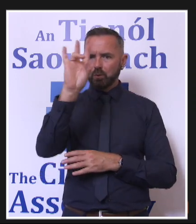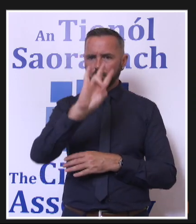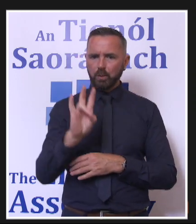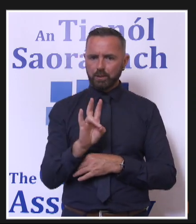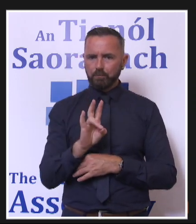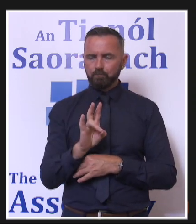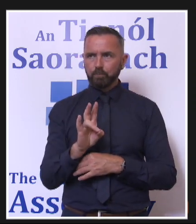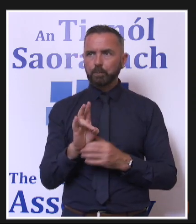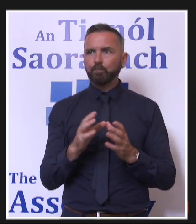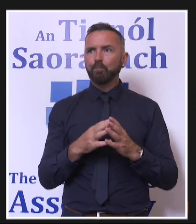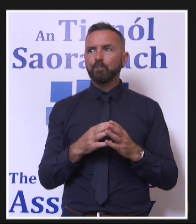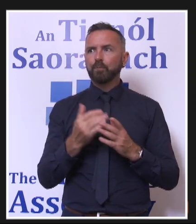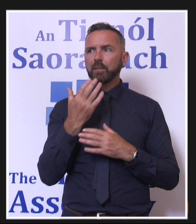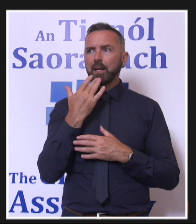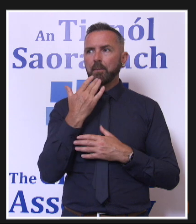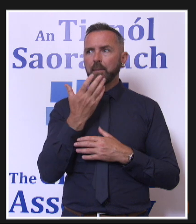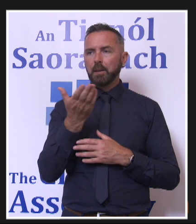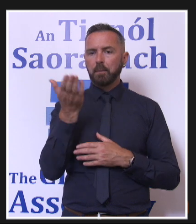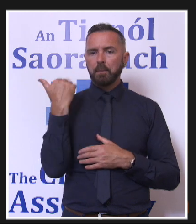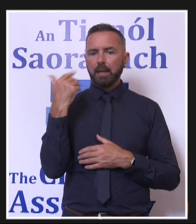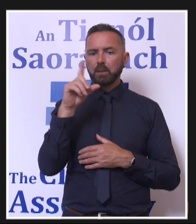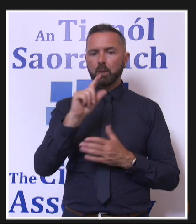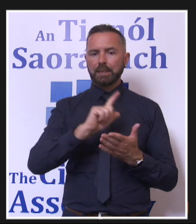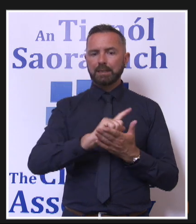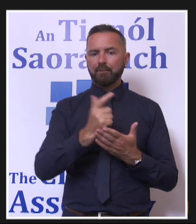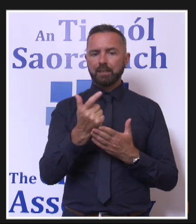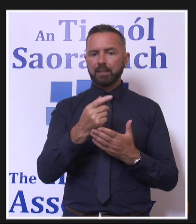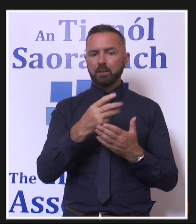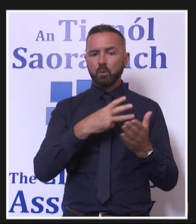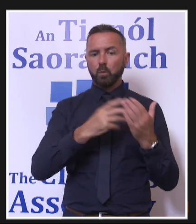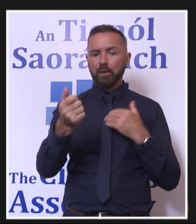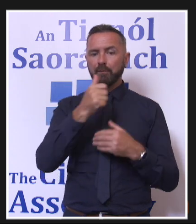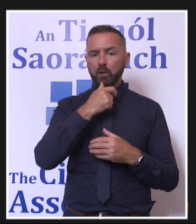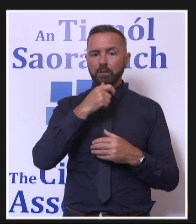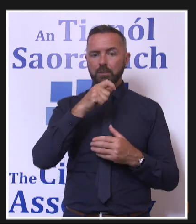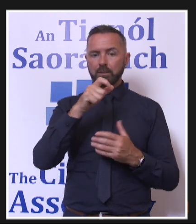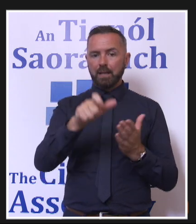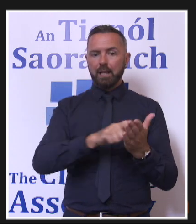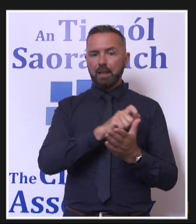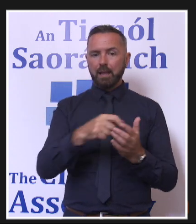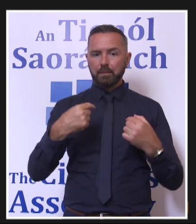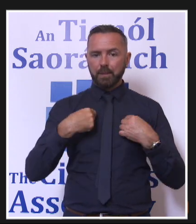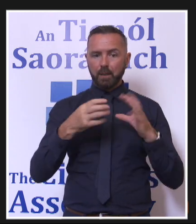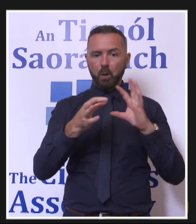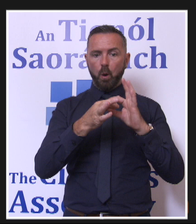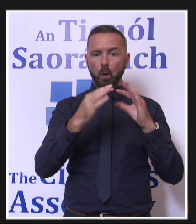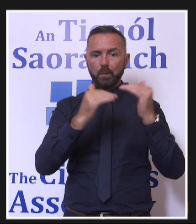question. Back in 2017, when I was first elected, homelessness was the issue.